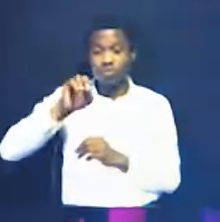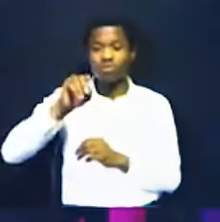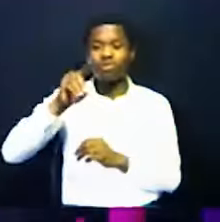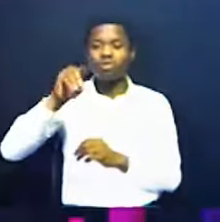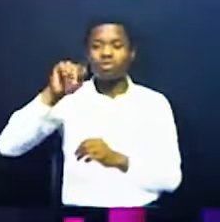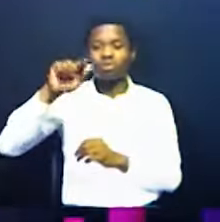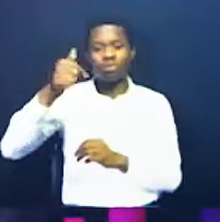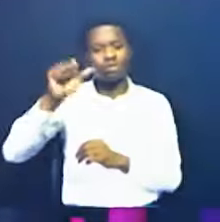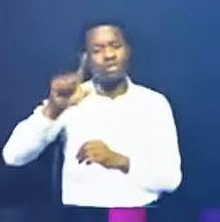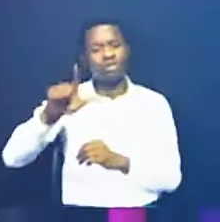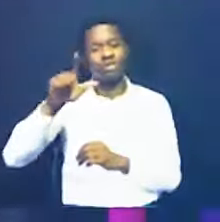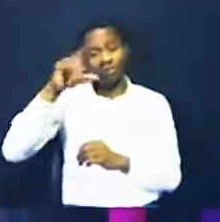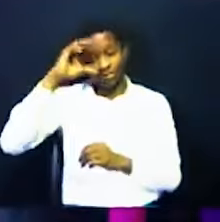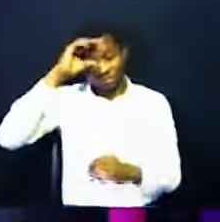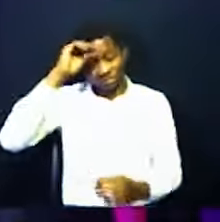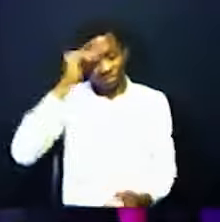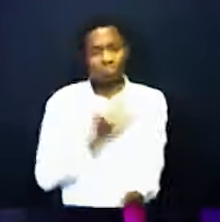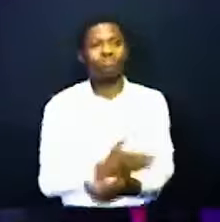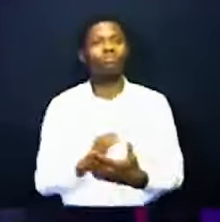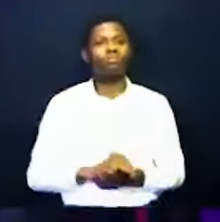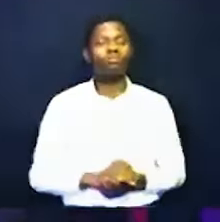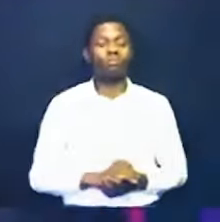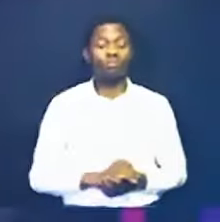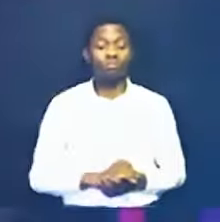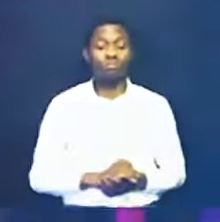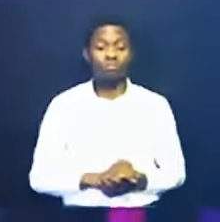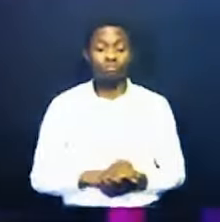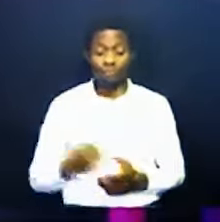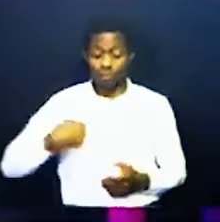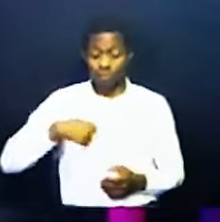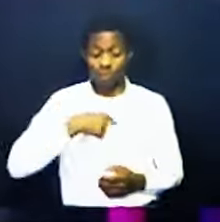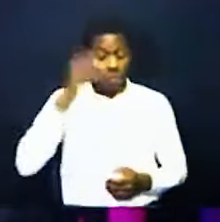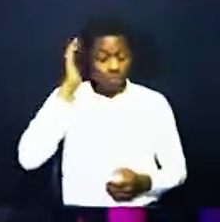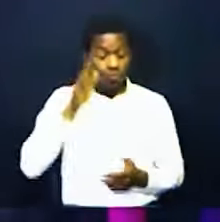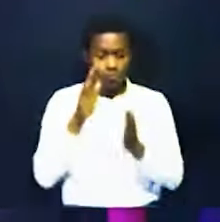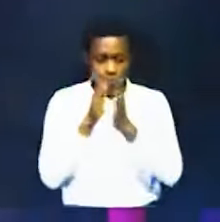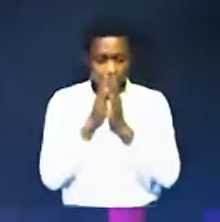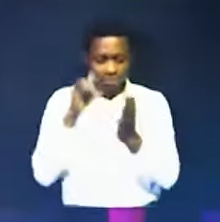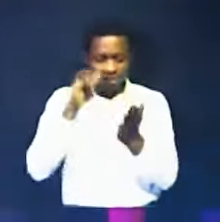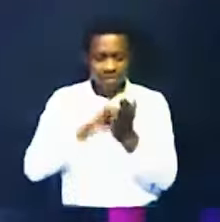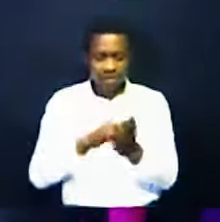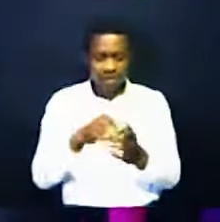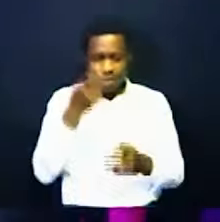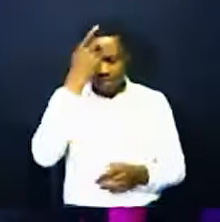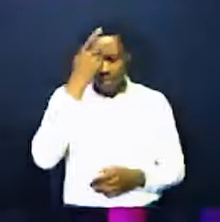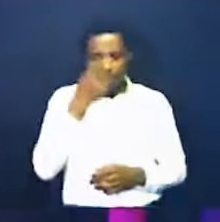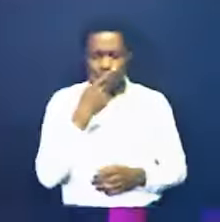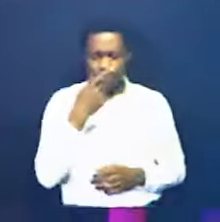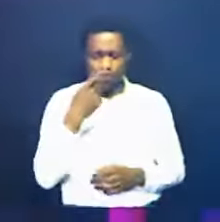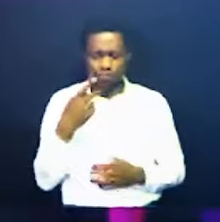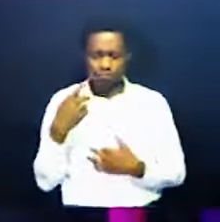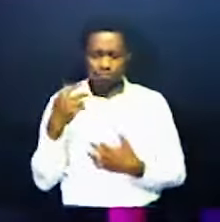Now we'll be praying that parents will rise to their